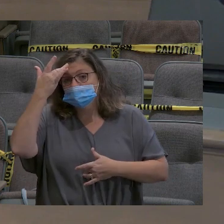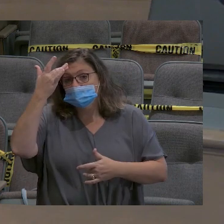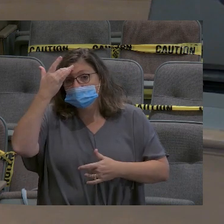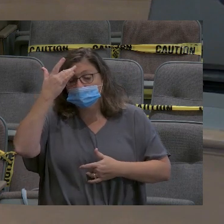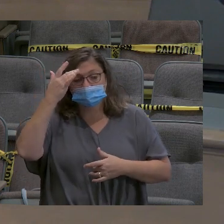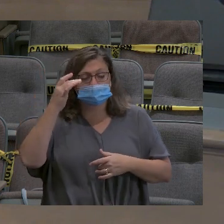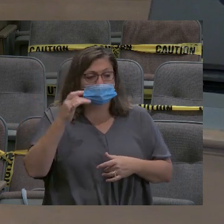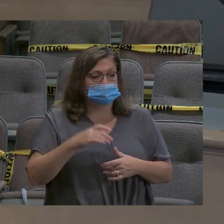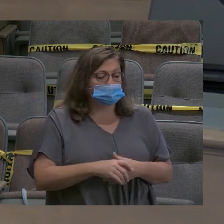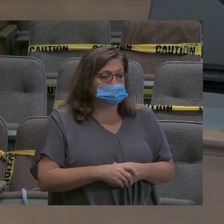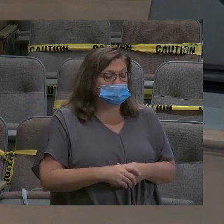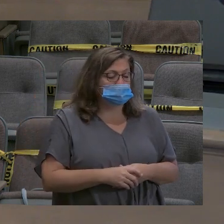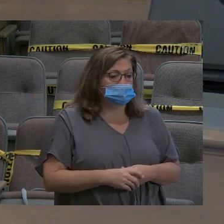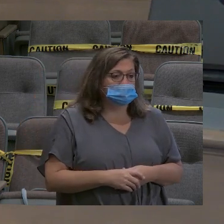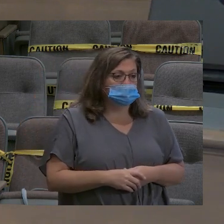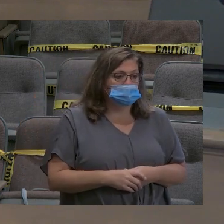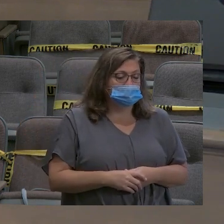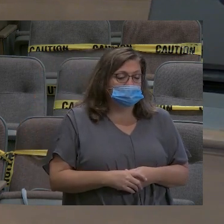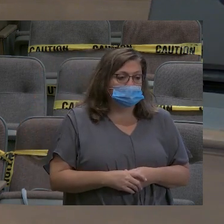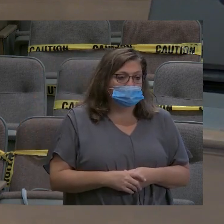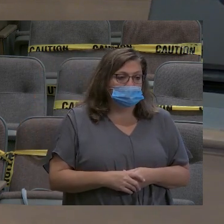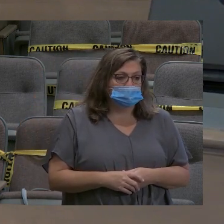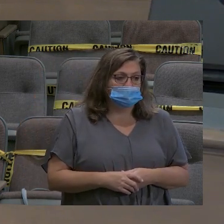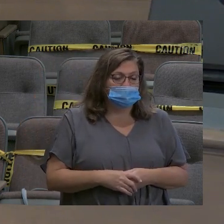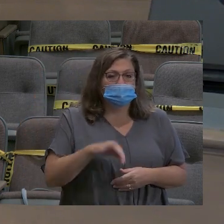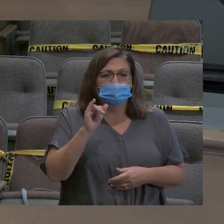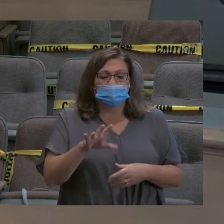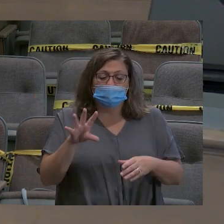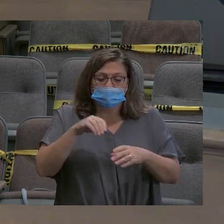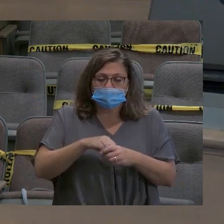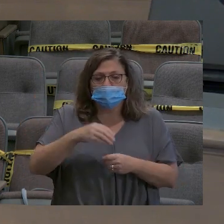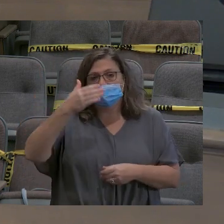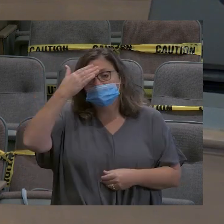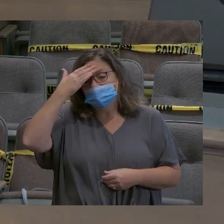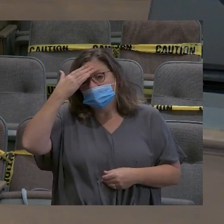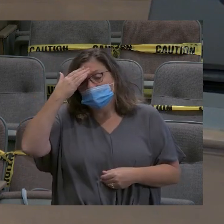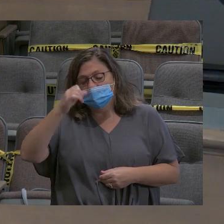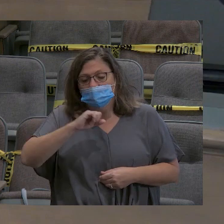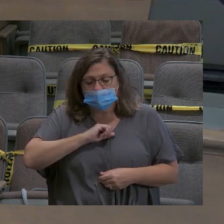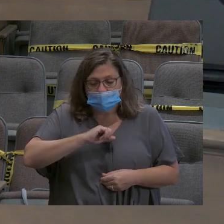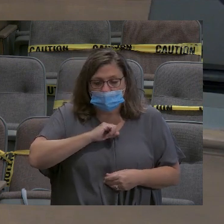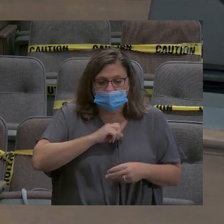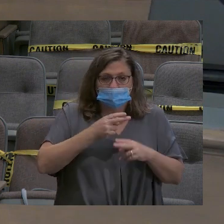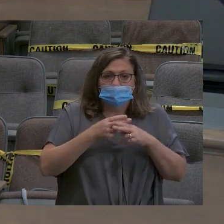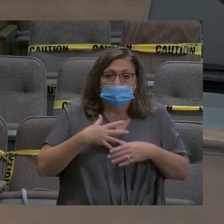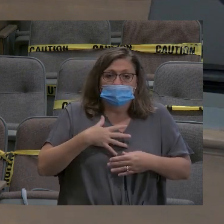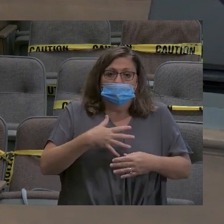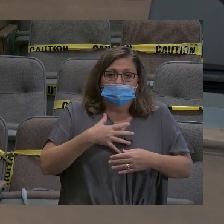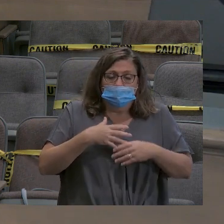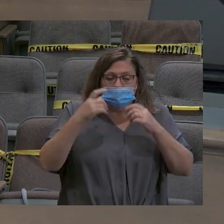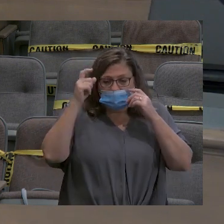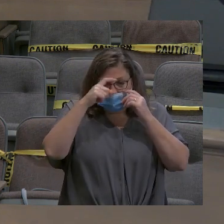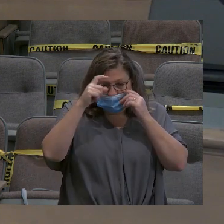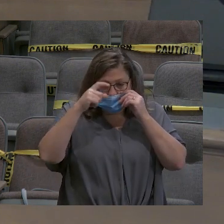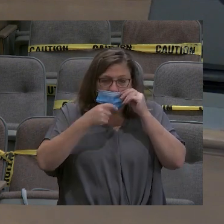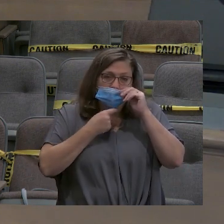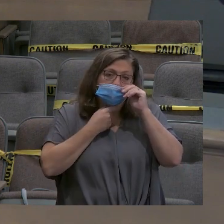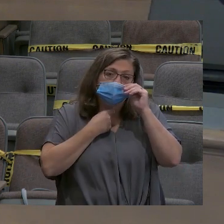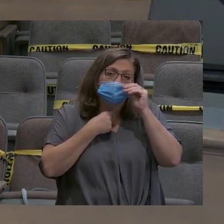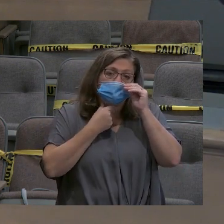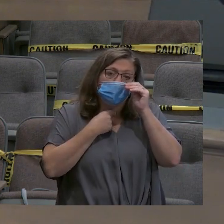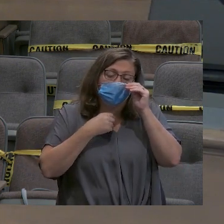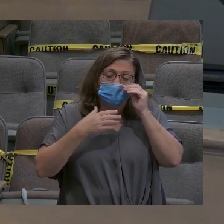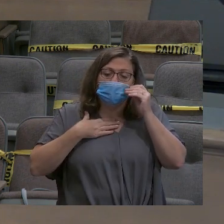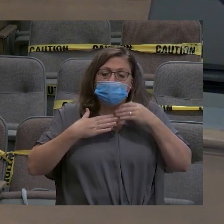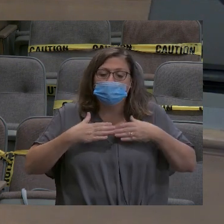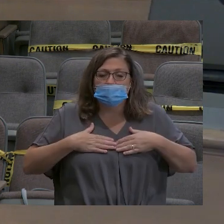quite a list of symptoms, including fever, cough, shortness of breath, headache, sore throat, body aches,